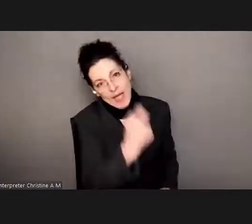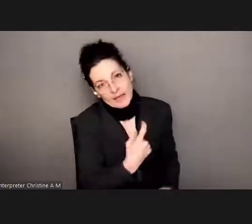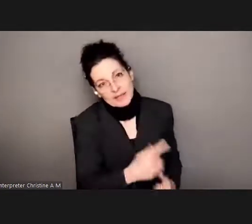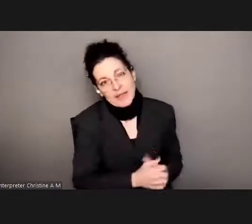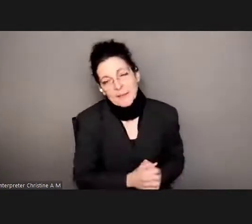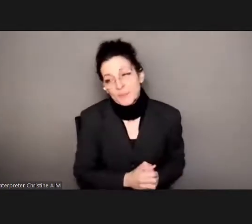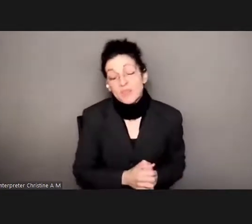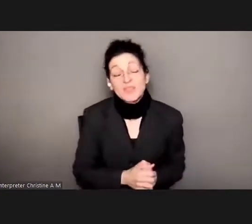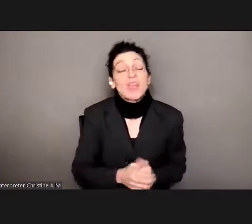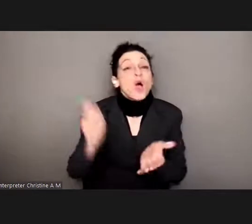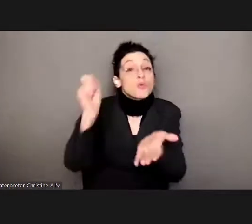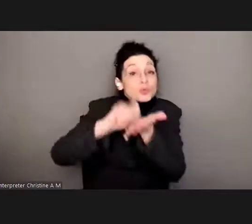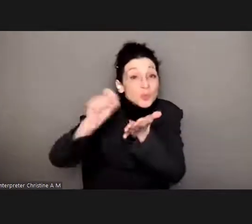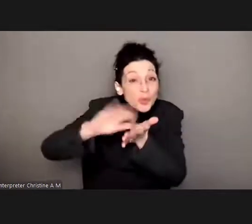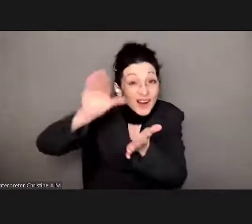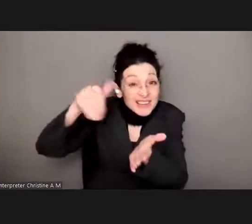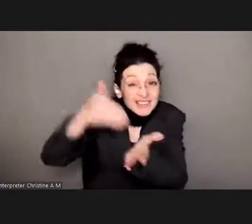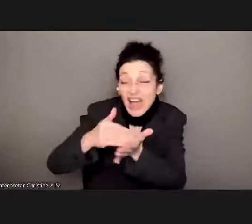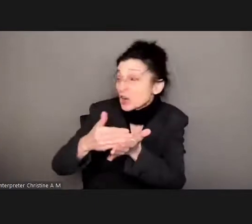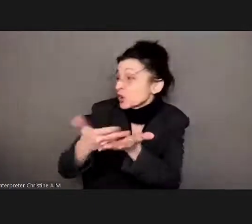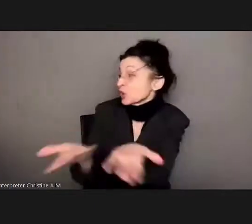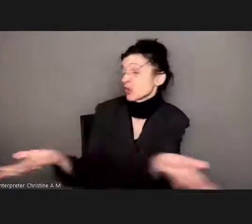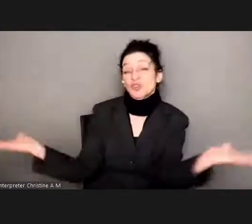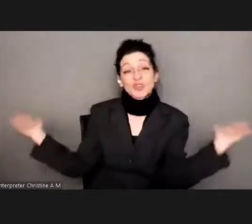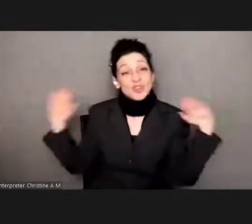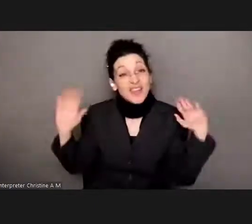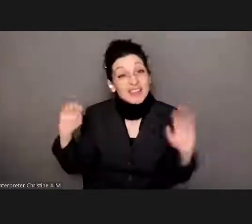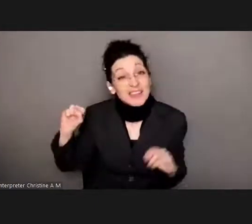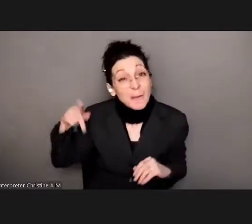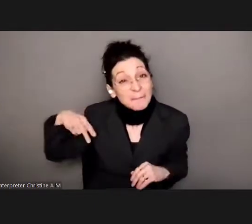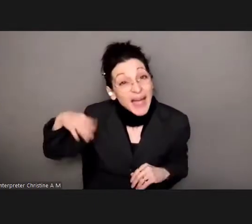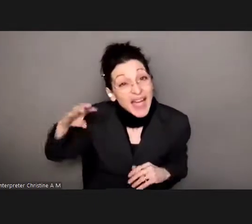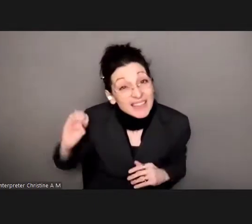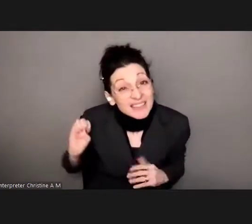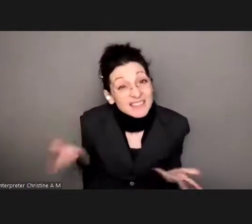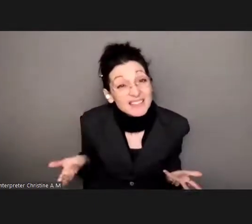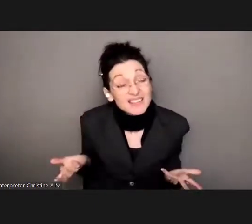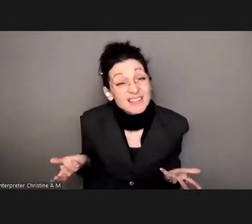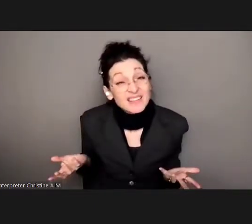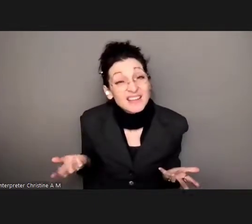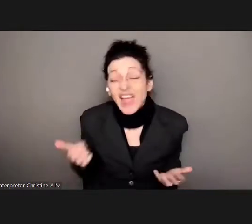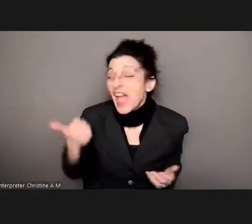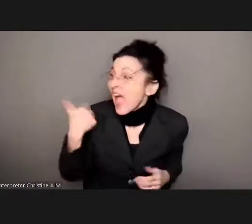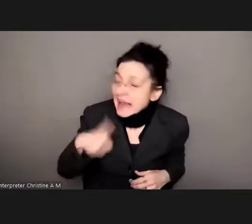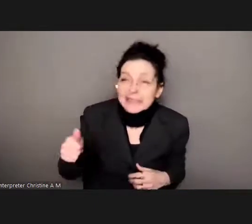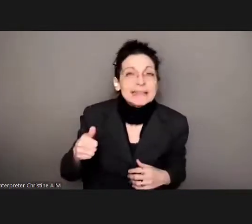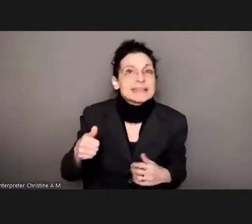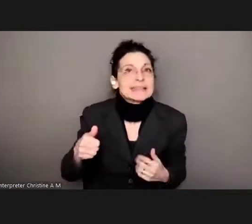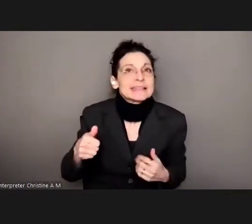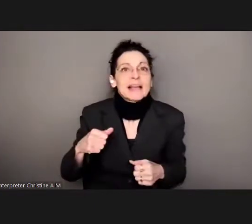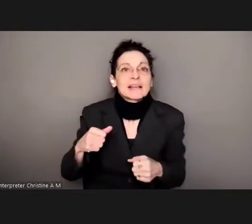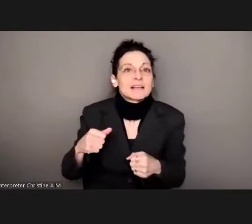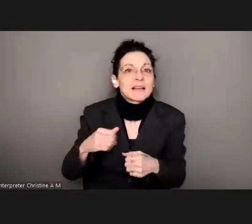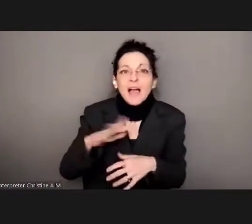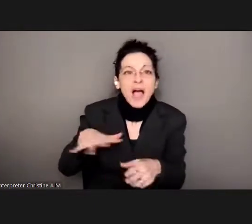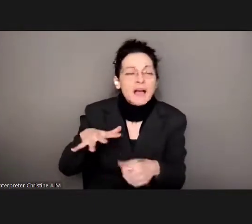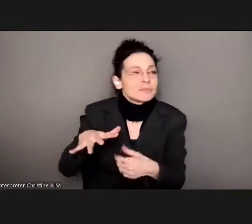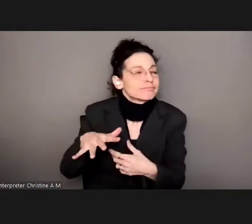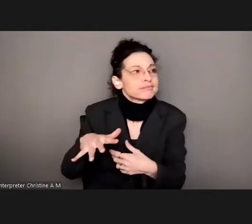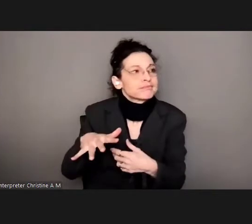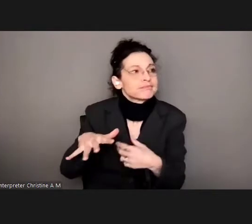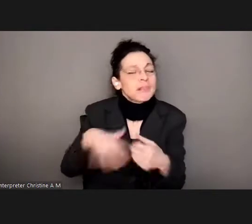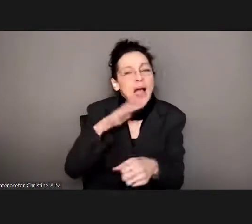center space, or any space that does consultation appointments, is driven so hard by